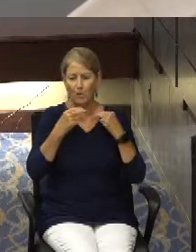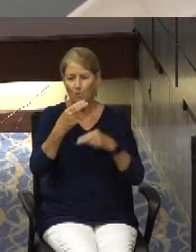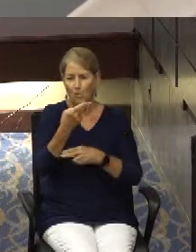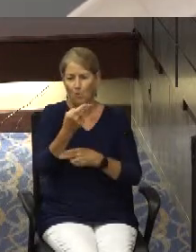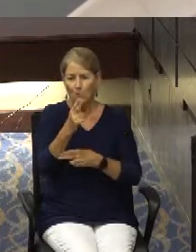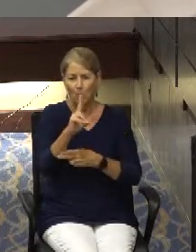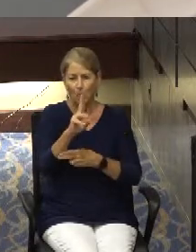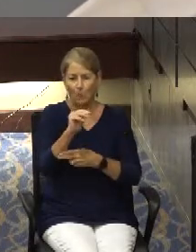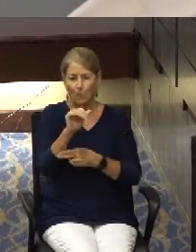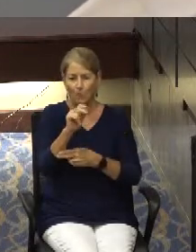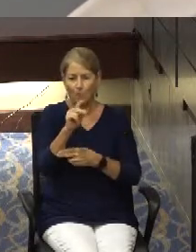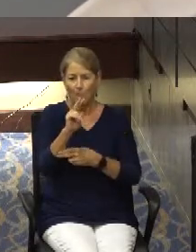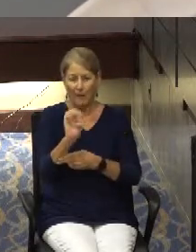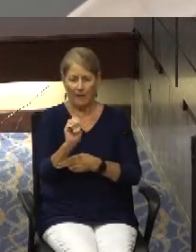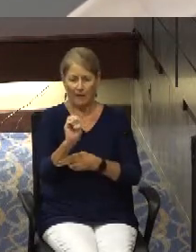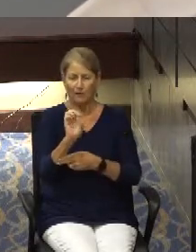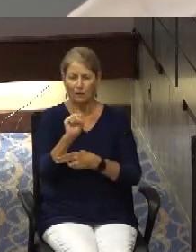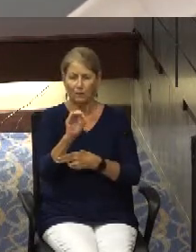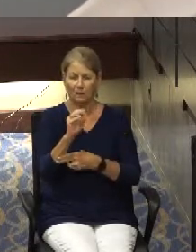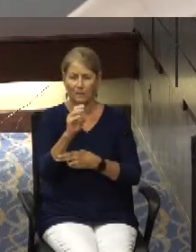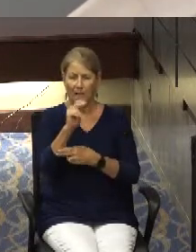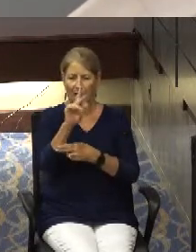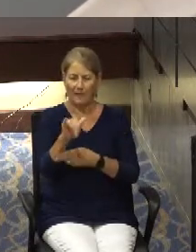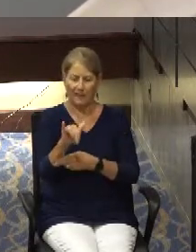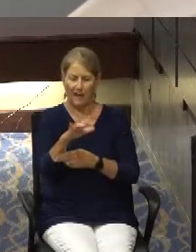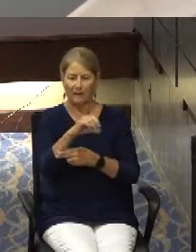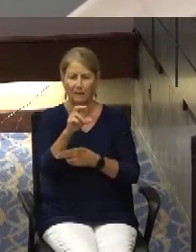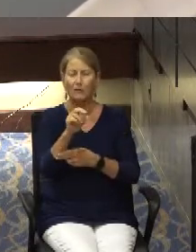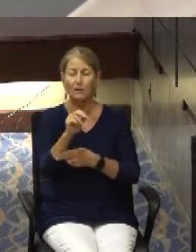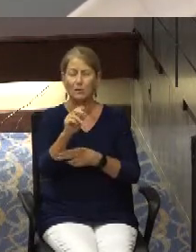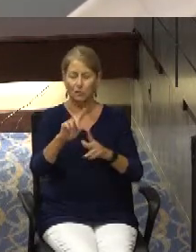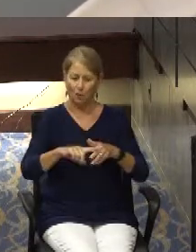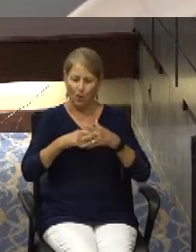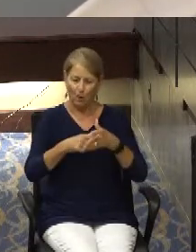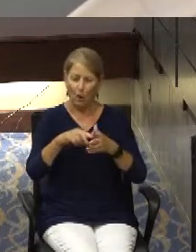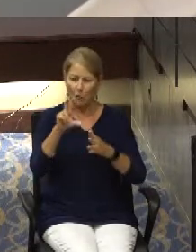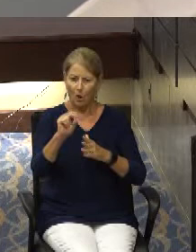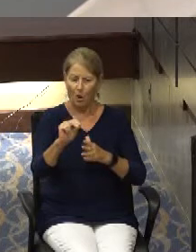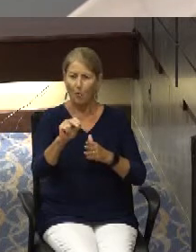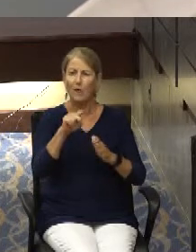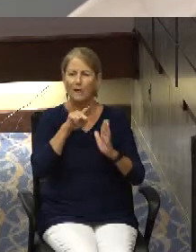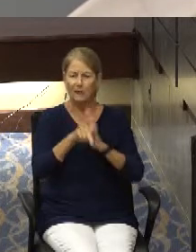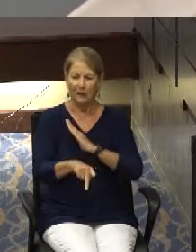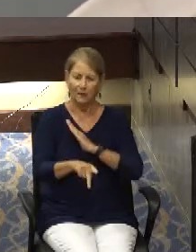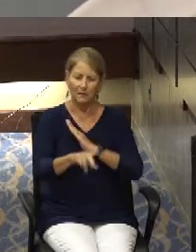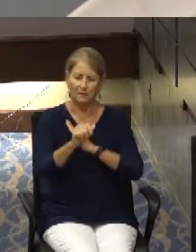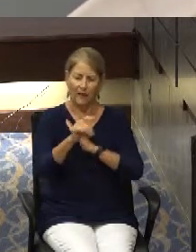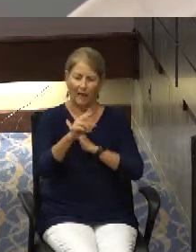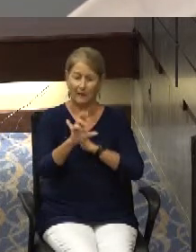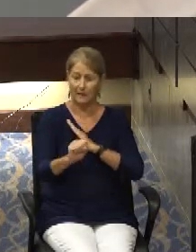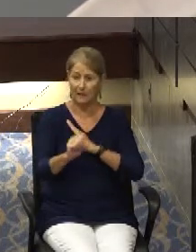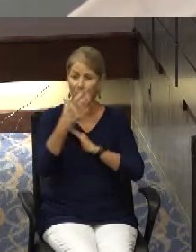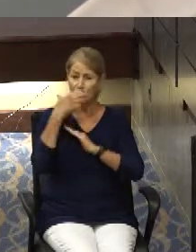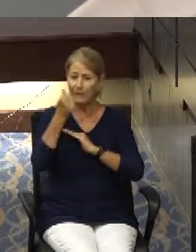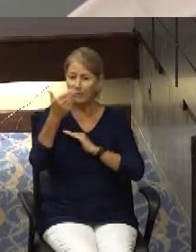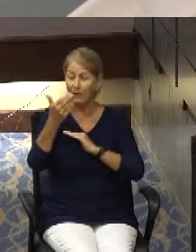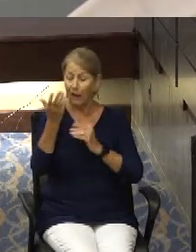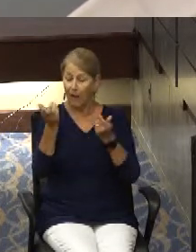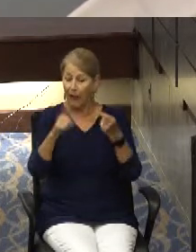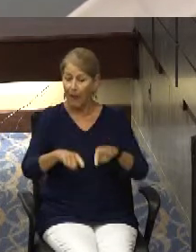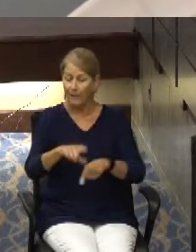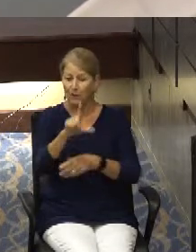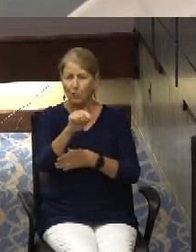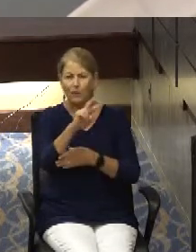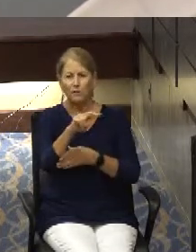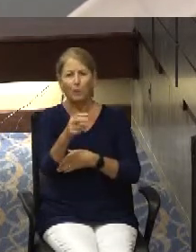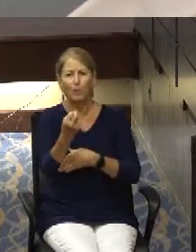on the path towards a no-kill status. But arguably the best thing that happened in 2012 is